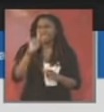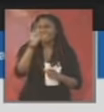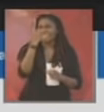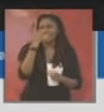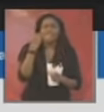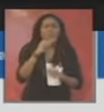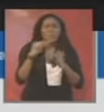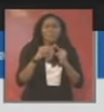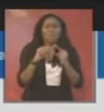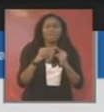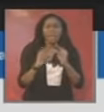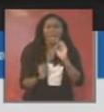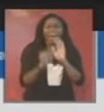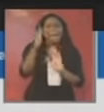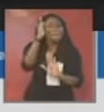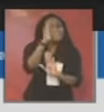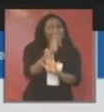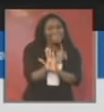May